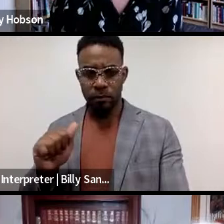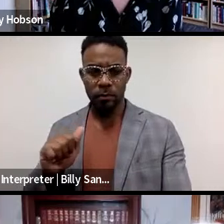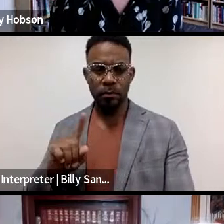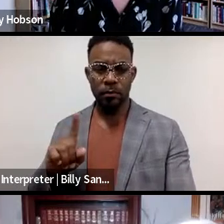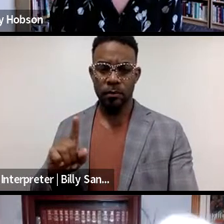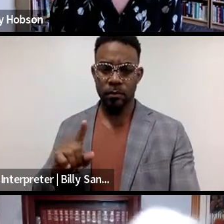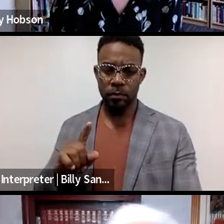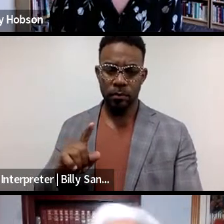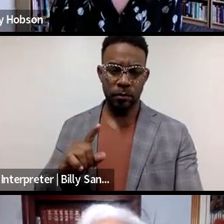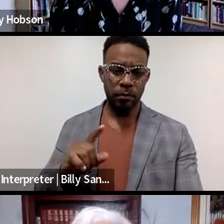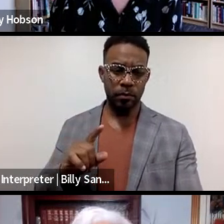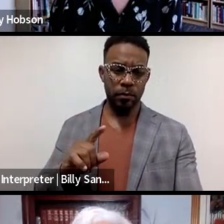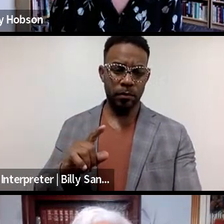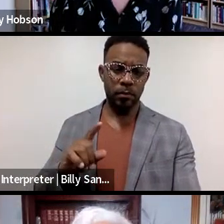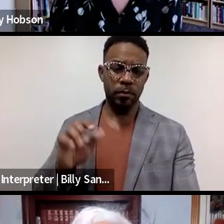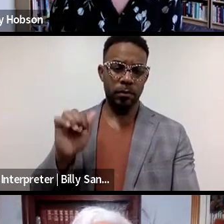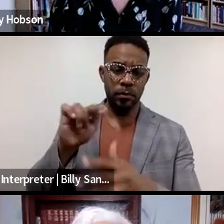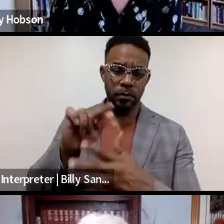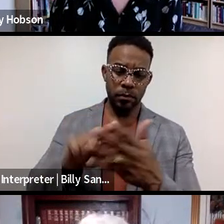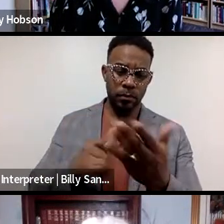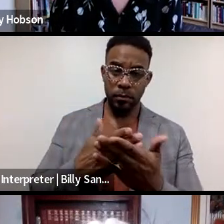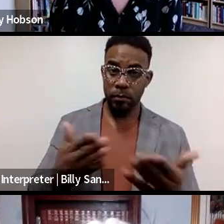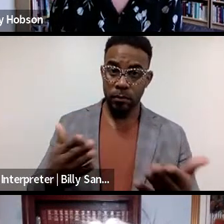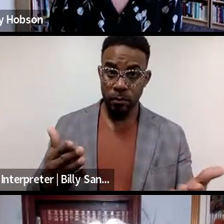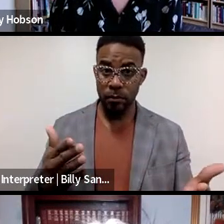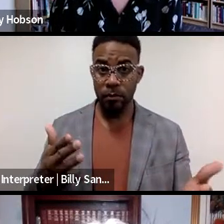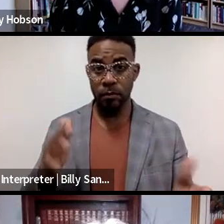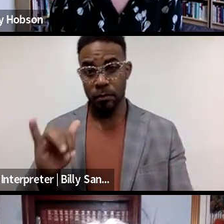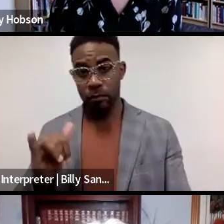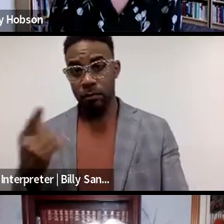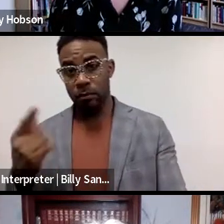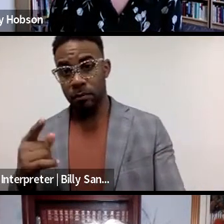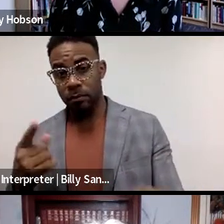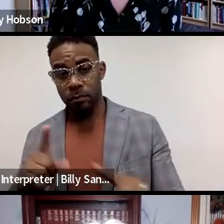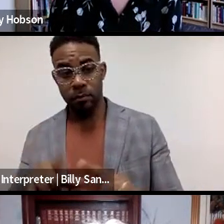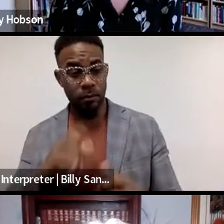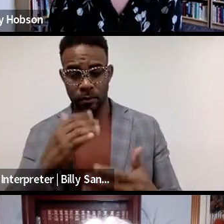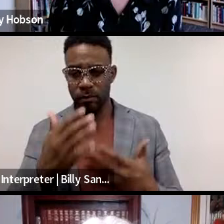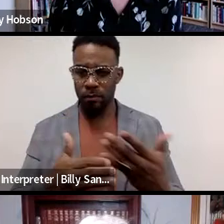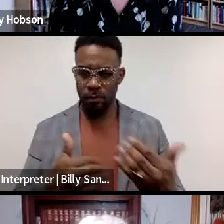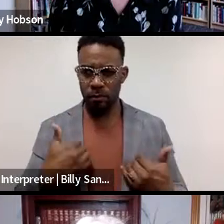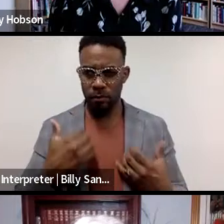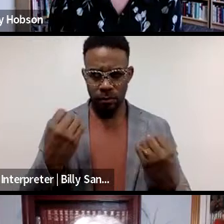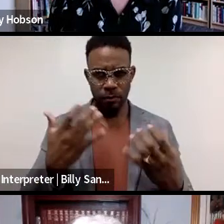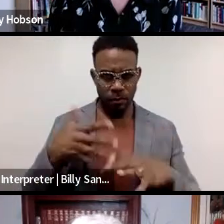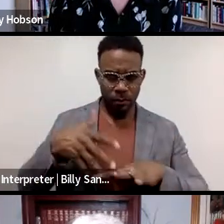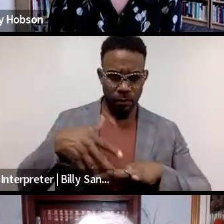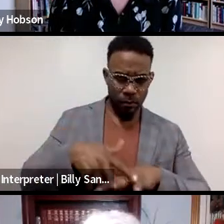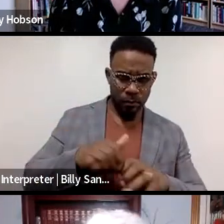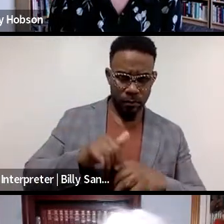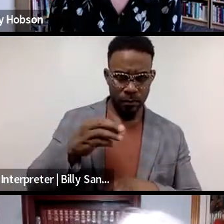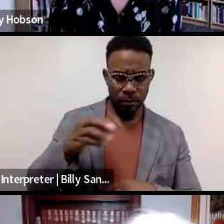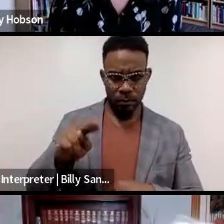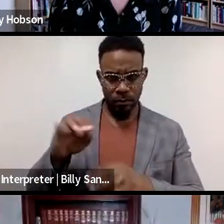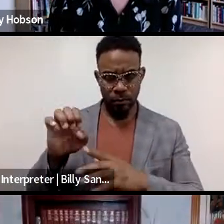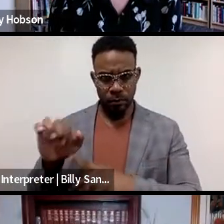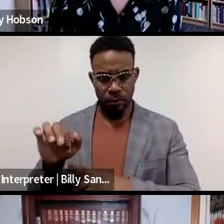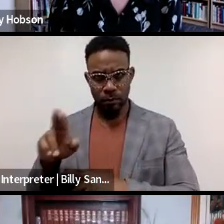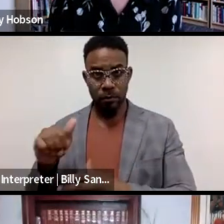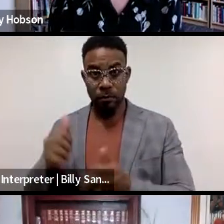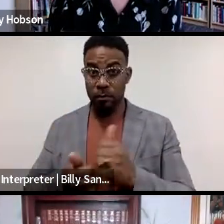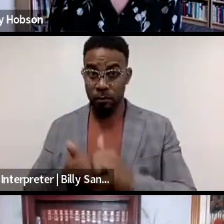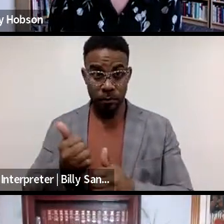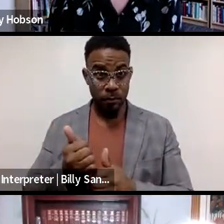But, all of this stuff that's going on has a lot of roots in the Reagan eras. And